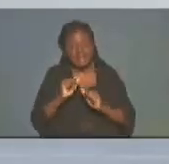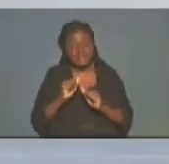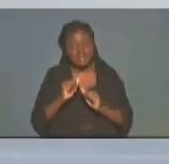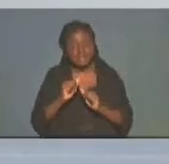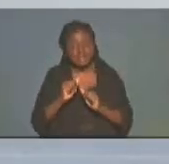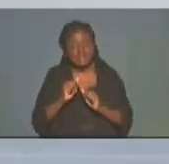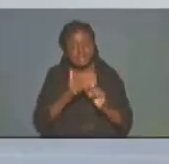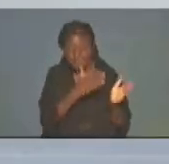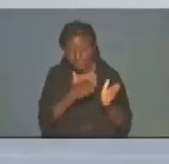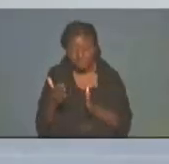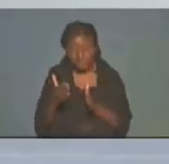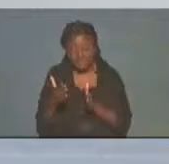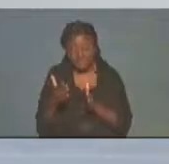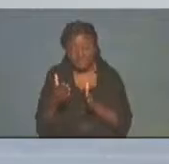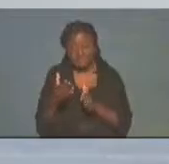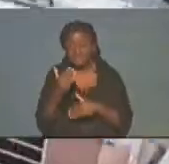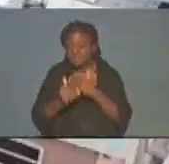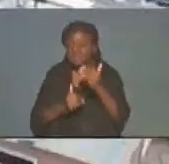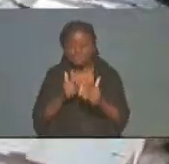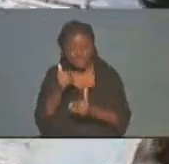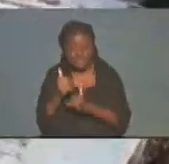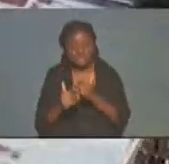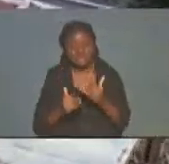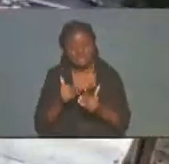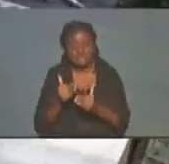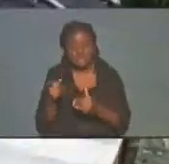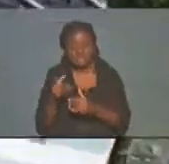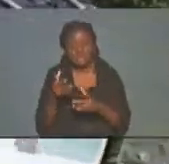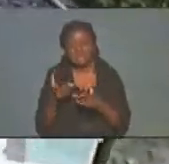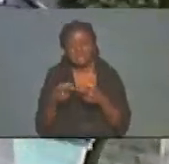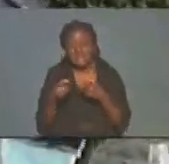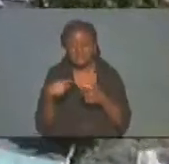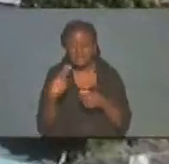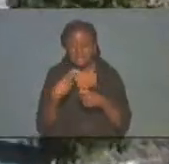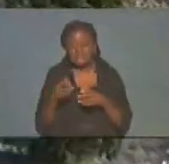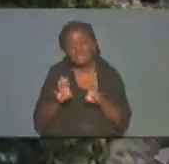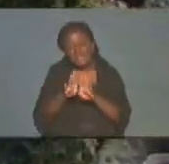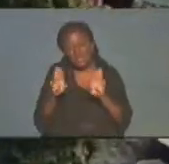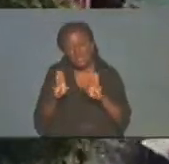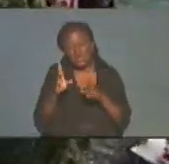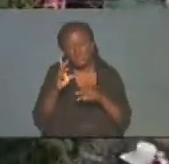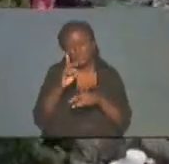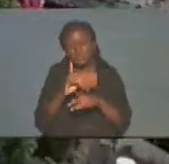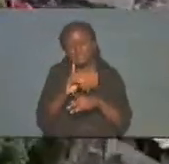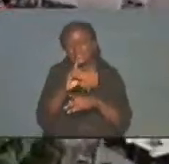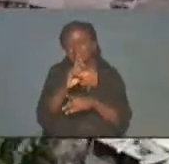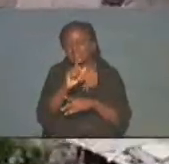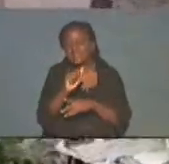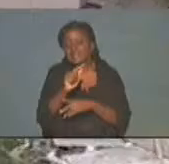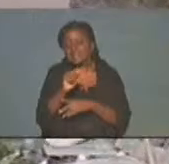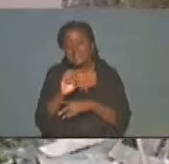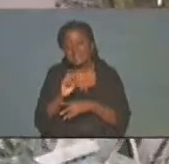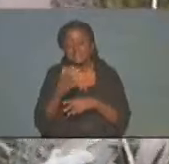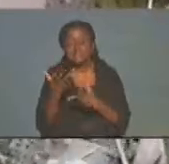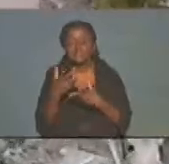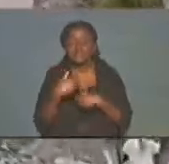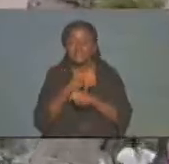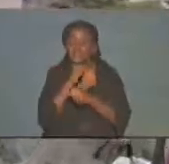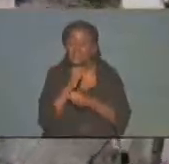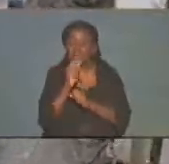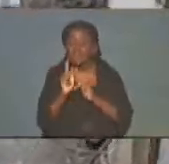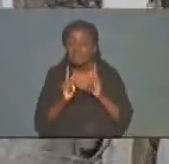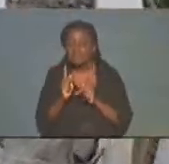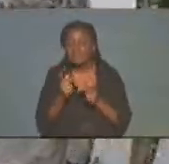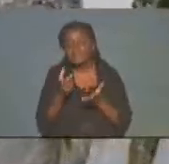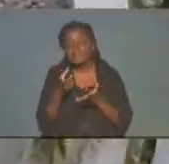would have been really a progressive one. He gave us an open date. We want to ensure that the dignity of those